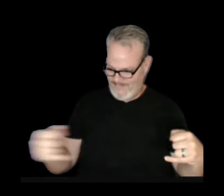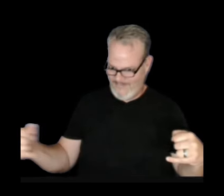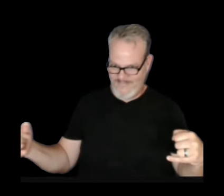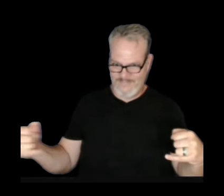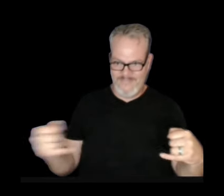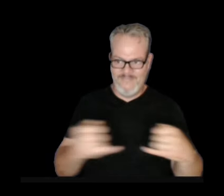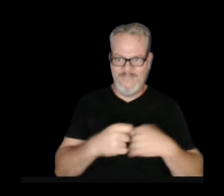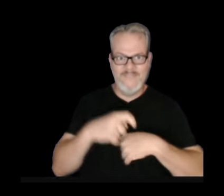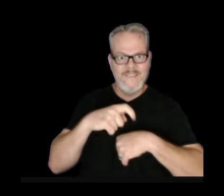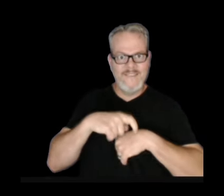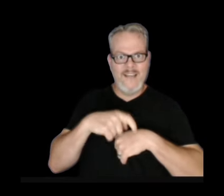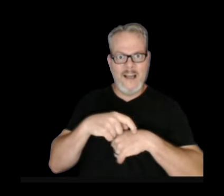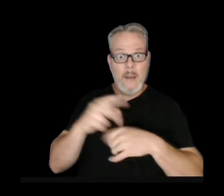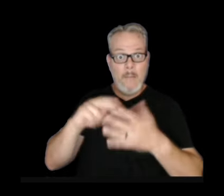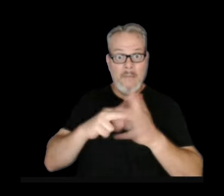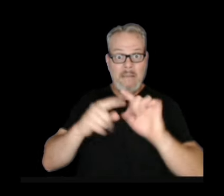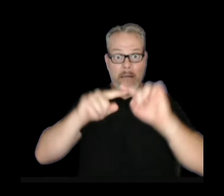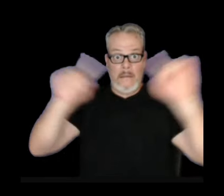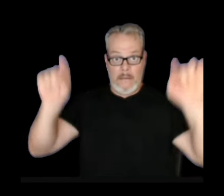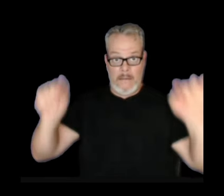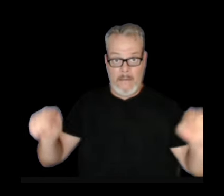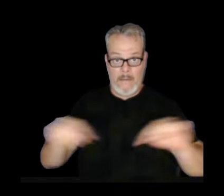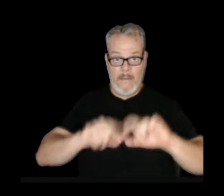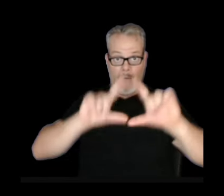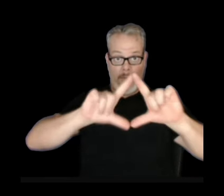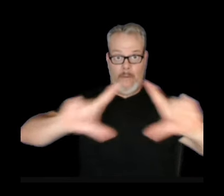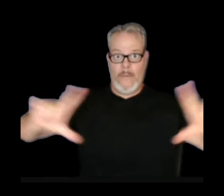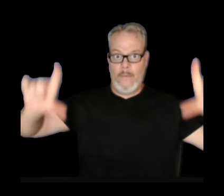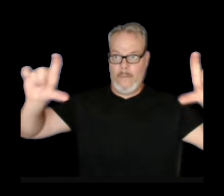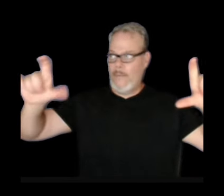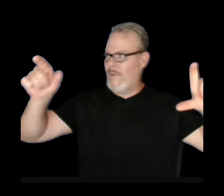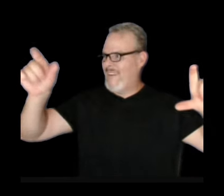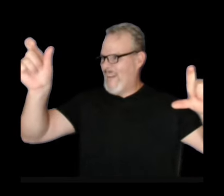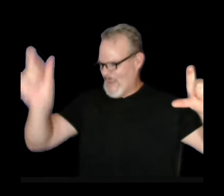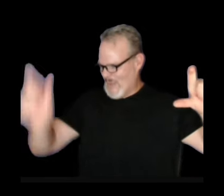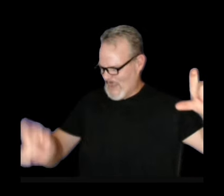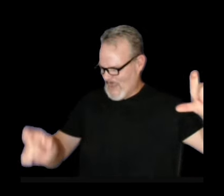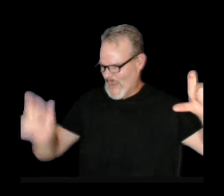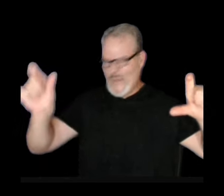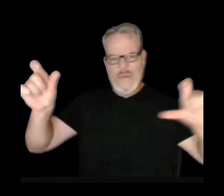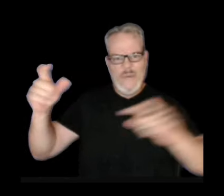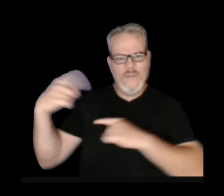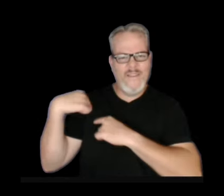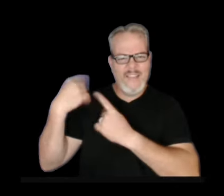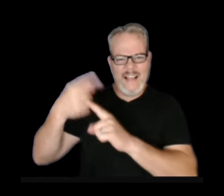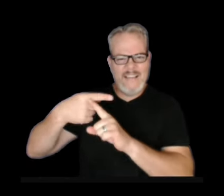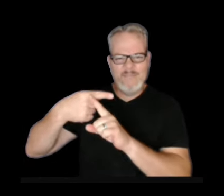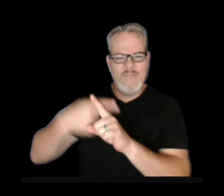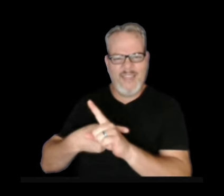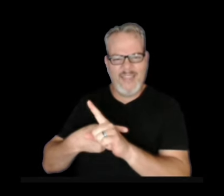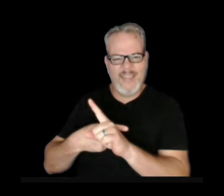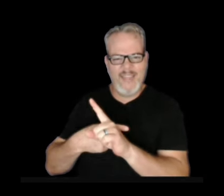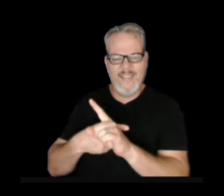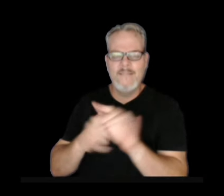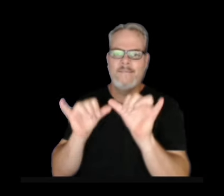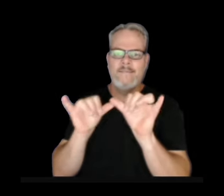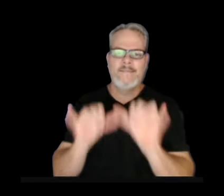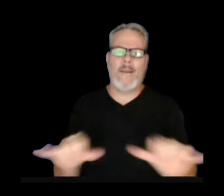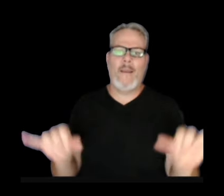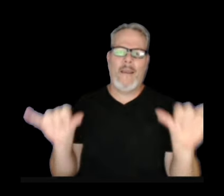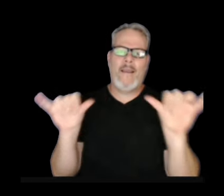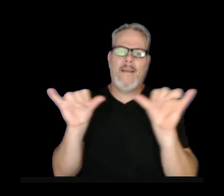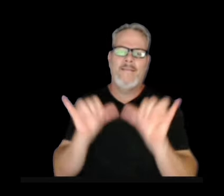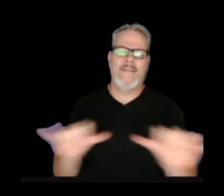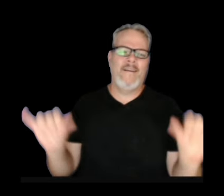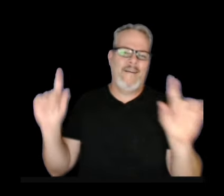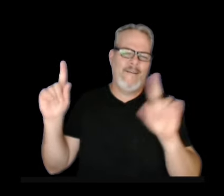the last month or so. What you see is a very similar pattern to what we've seen for most of the previous year. Right? If anything, we've